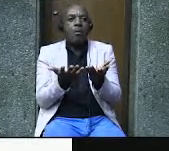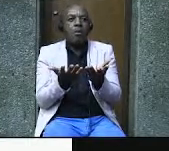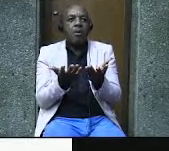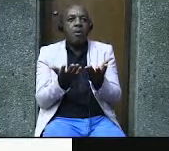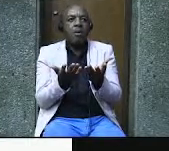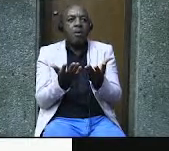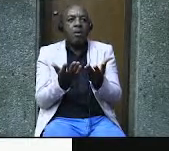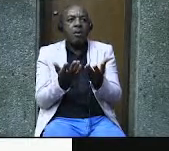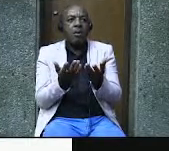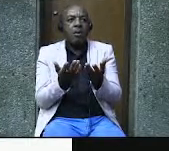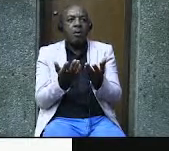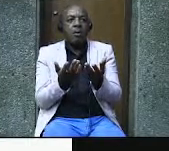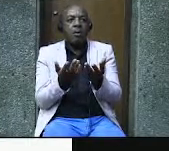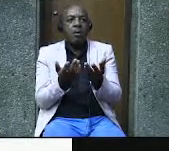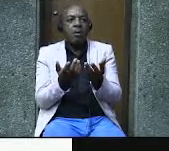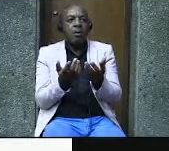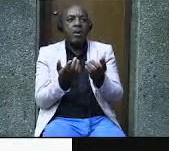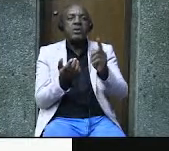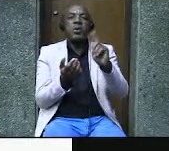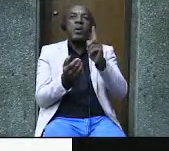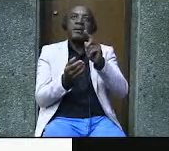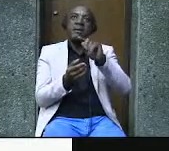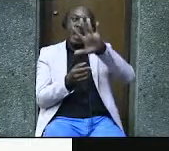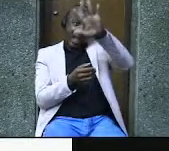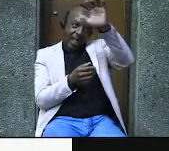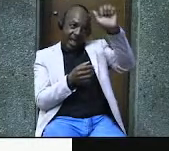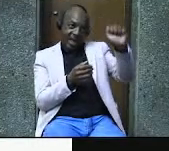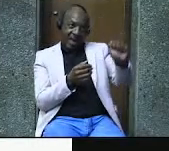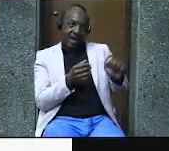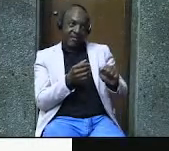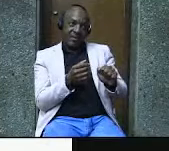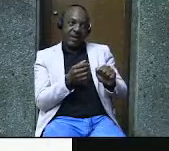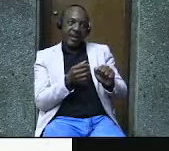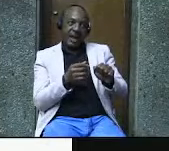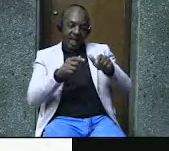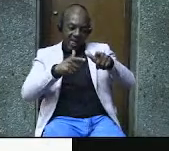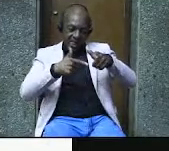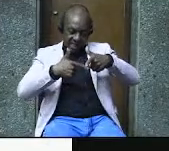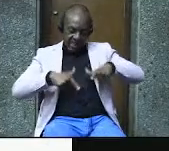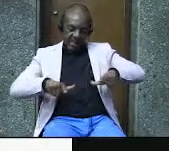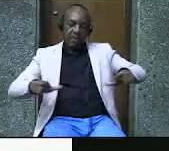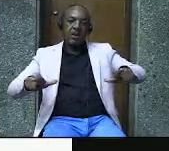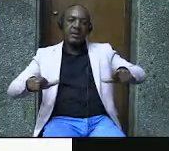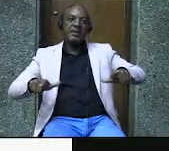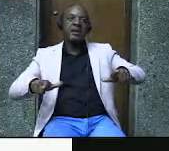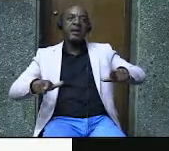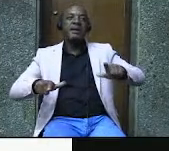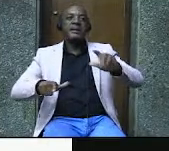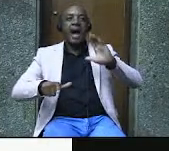in one of the African languages, but I must just indicate that